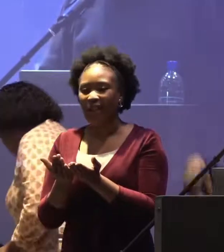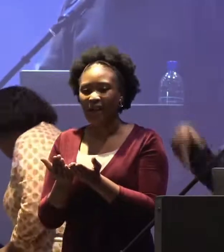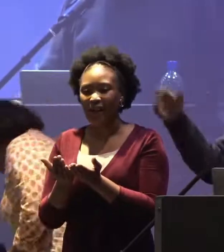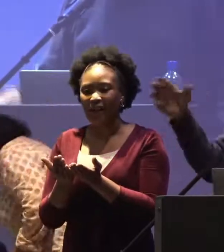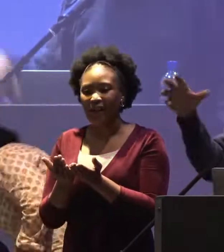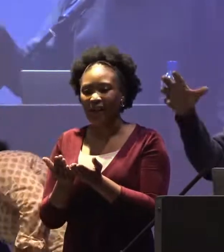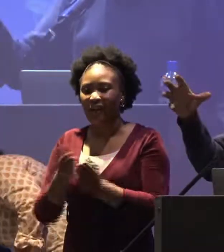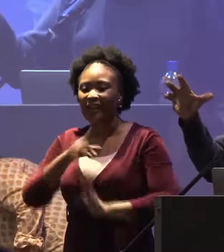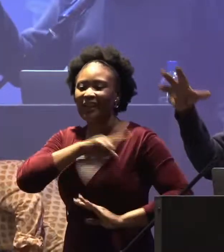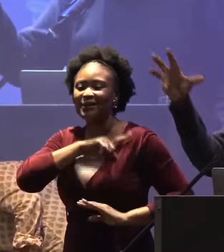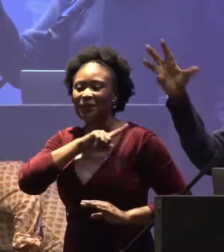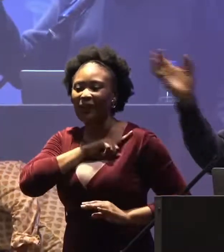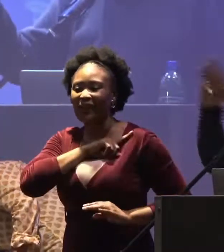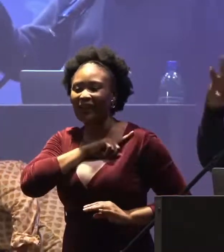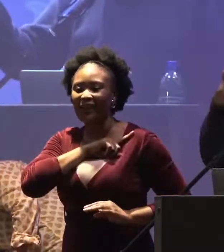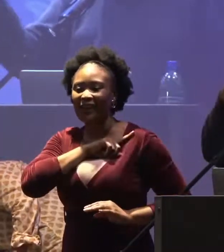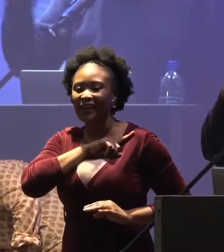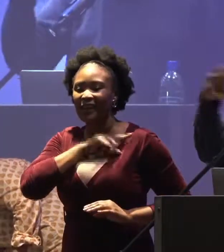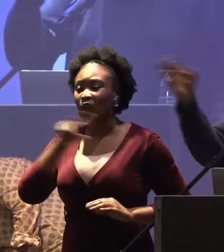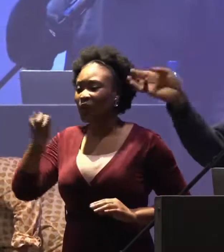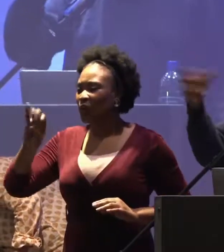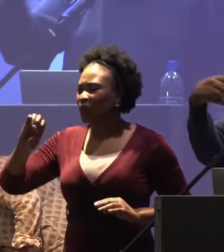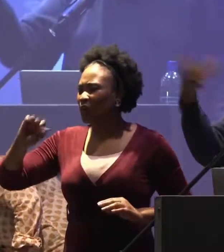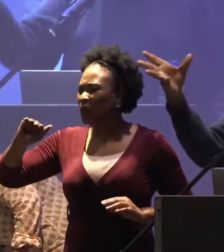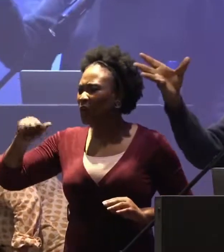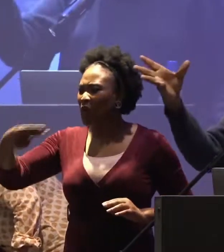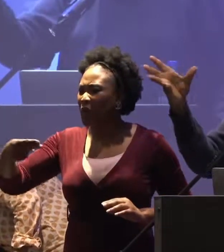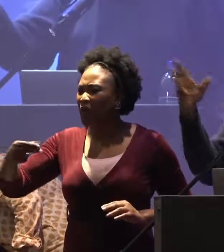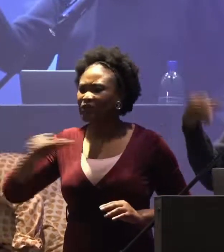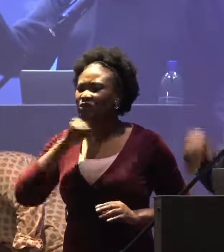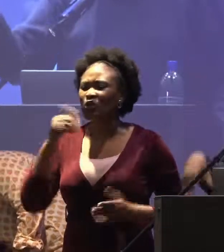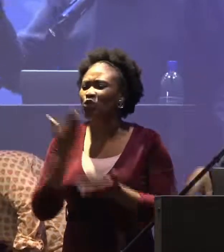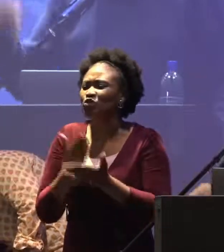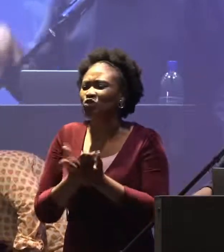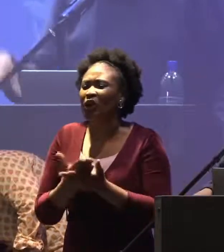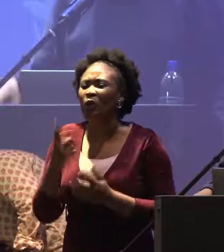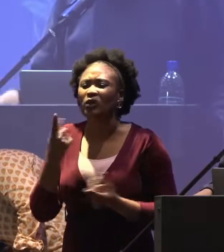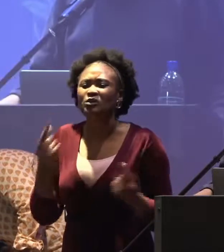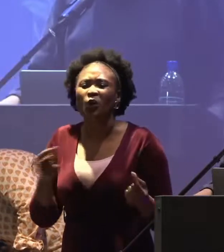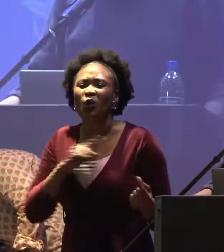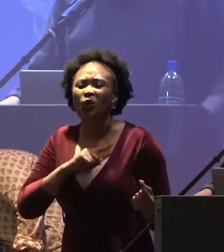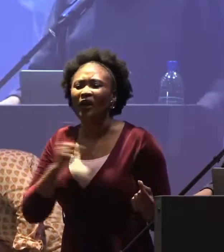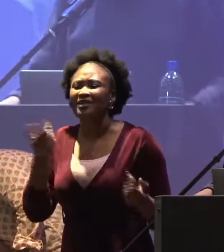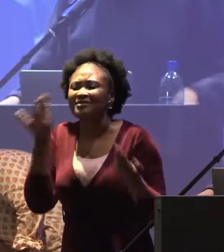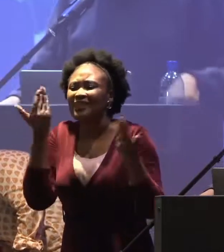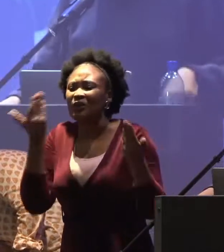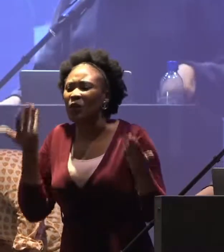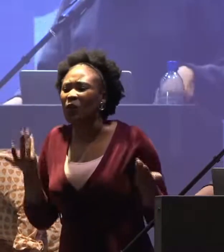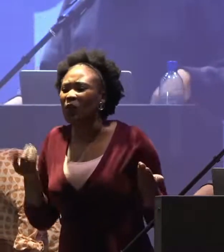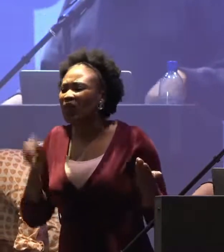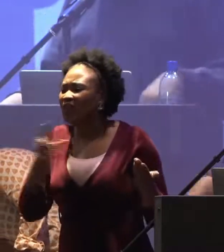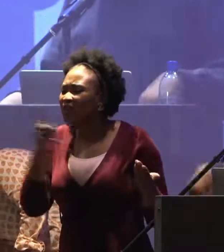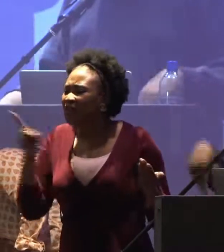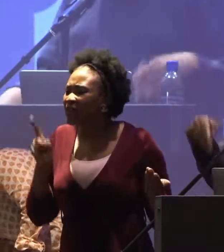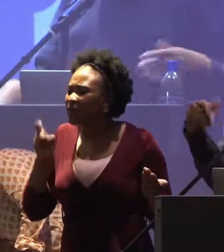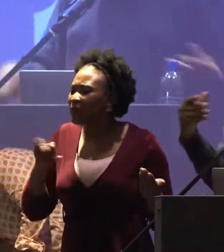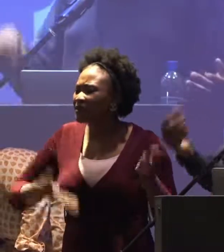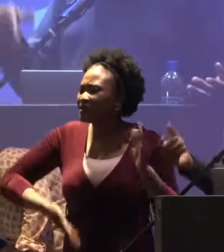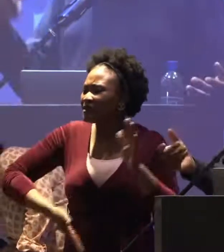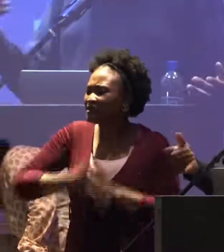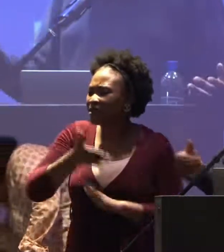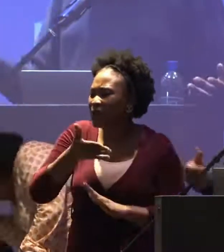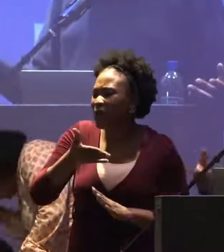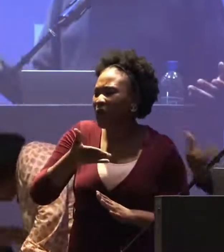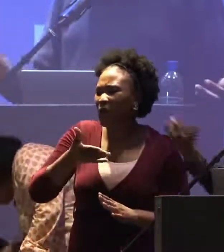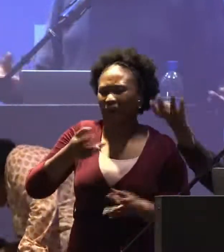That's why Noah was not sure what swallowed him, because he didn't know whether he has to go to Nineveh or